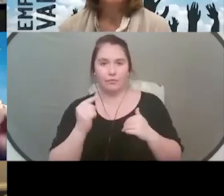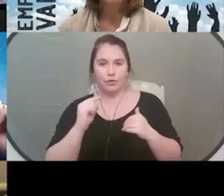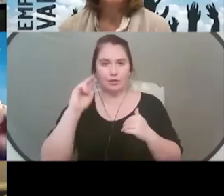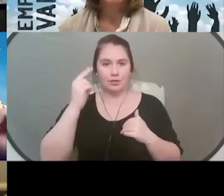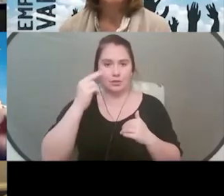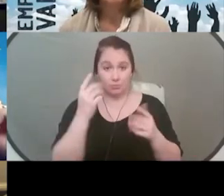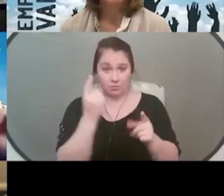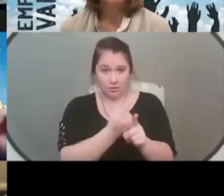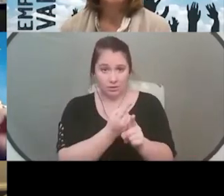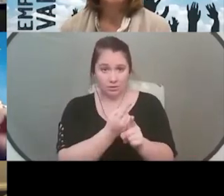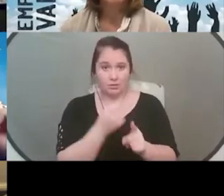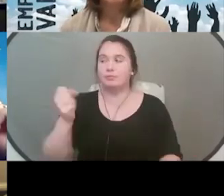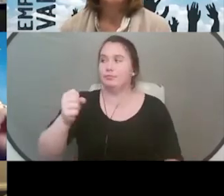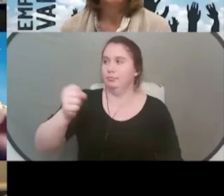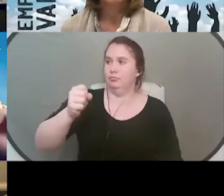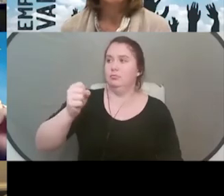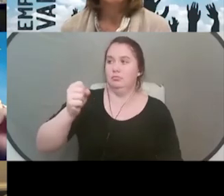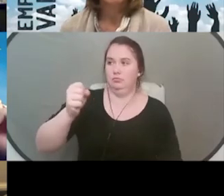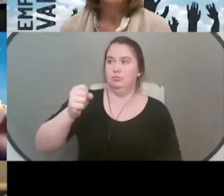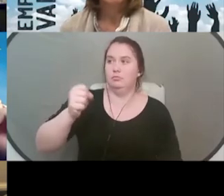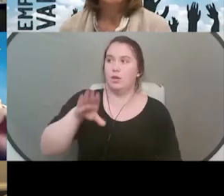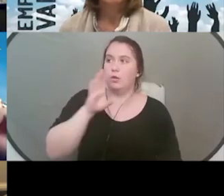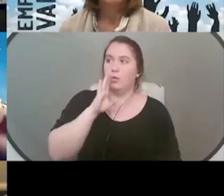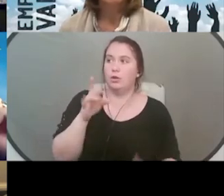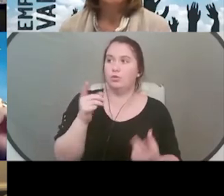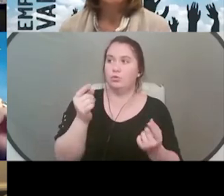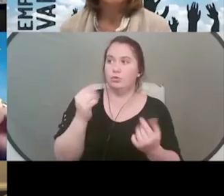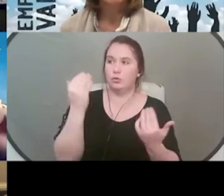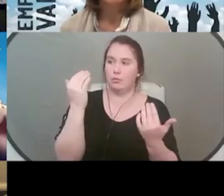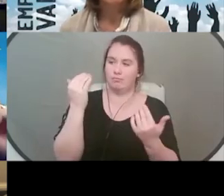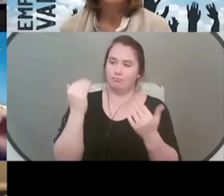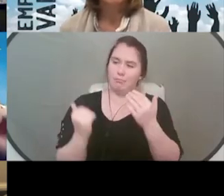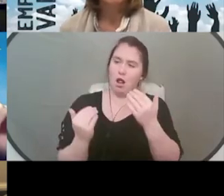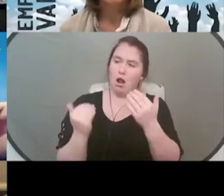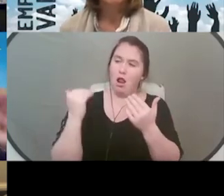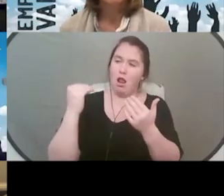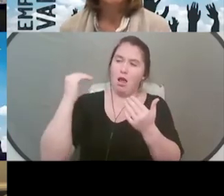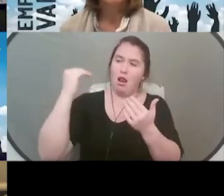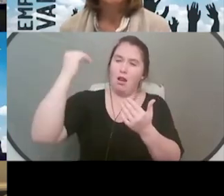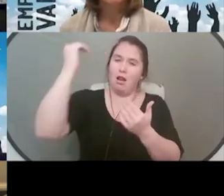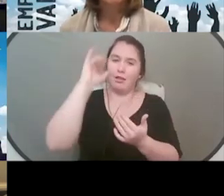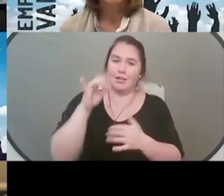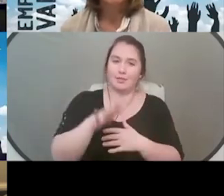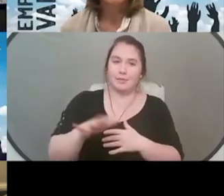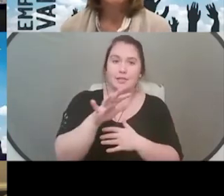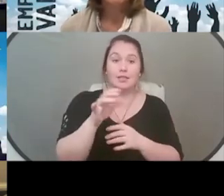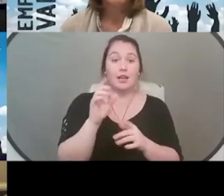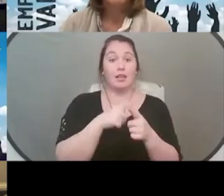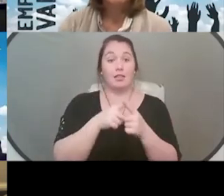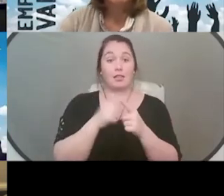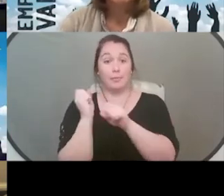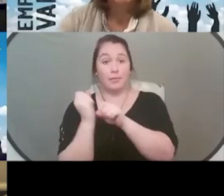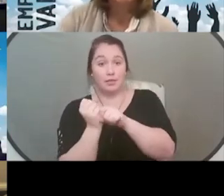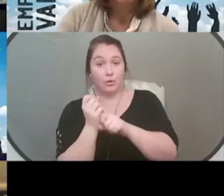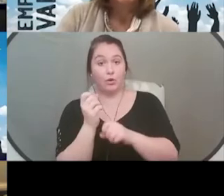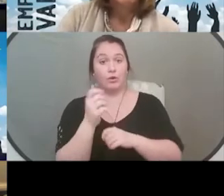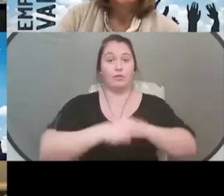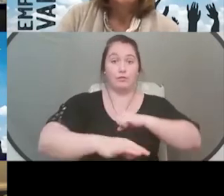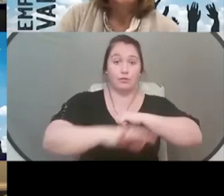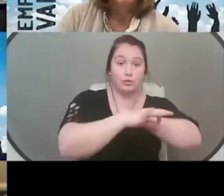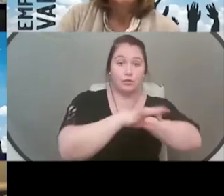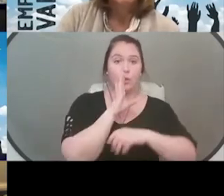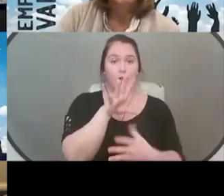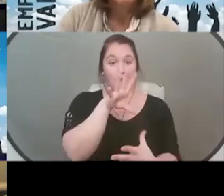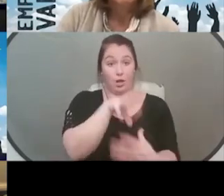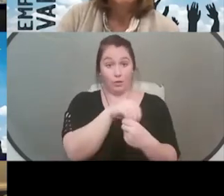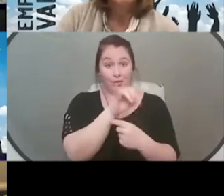Yes, that's what you do. To maximize the space. Mm-hmm. And then that baseball and softball fields, those are not included in